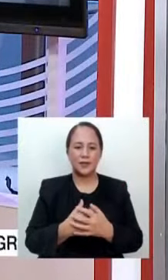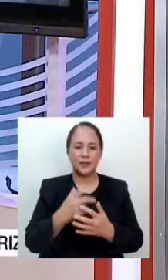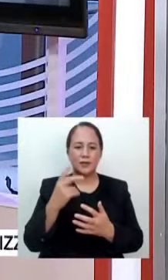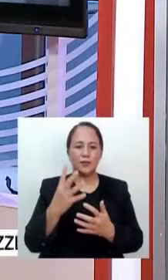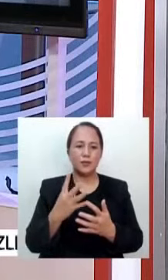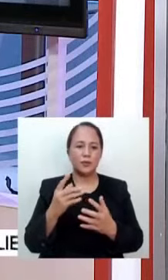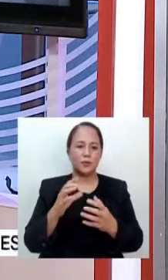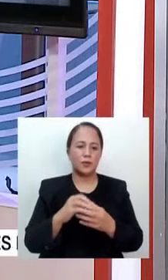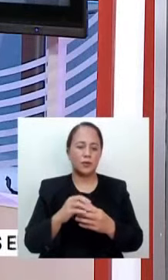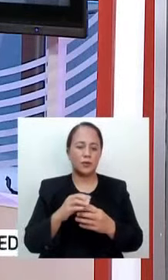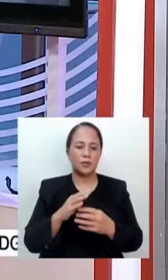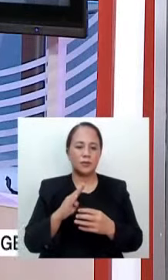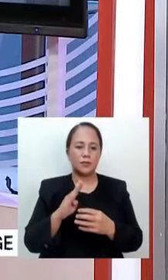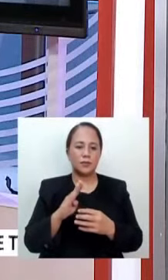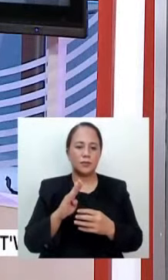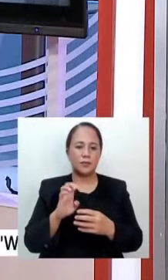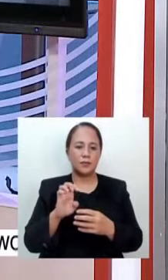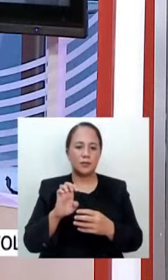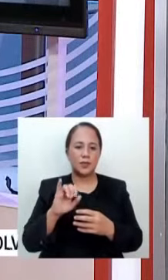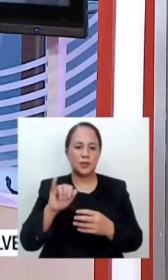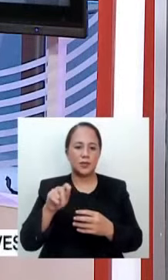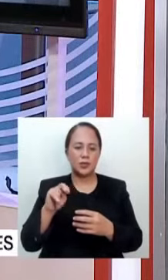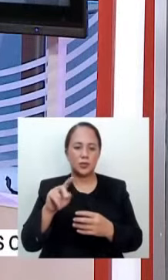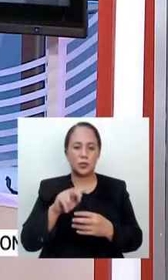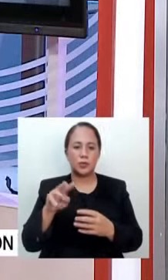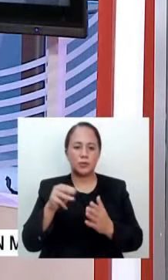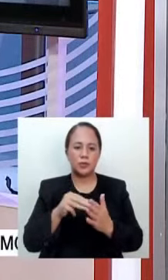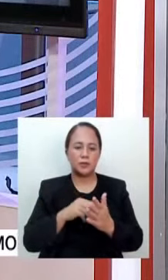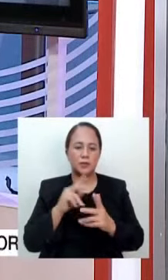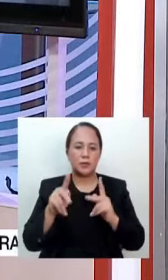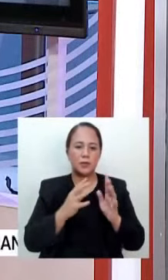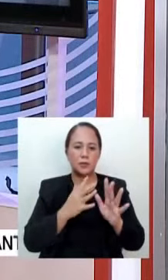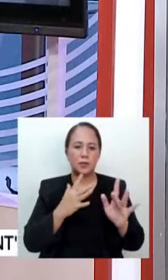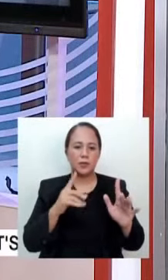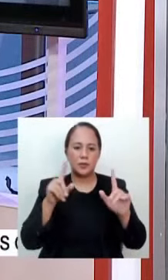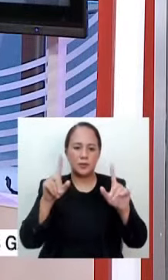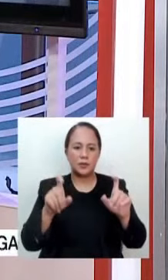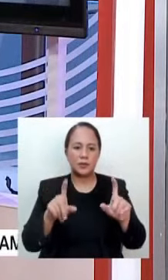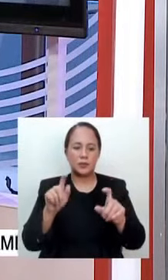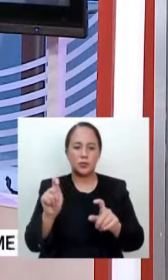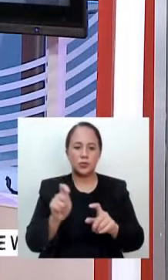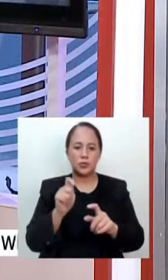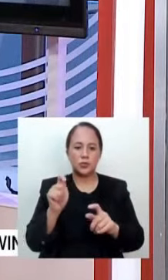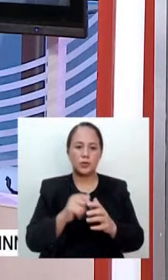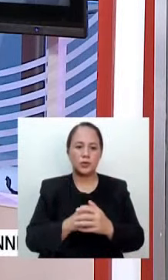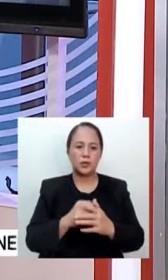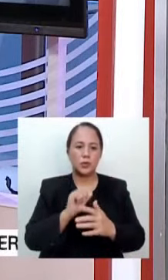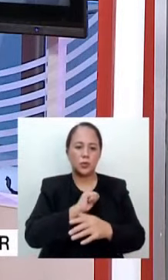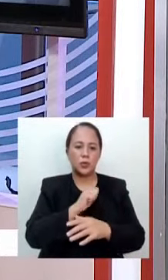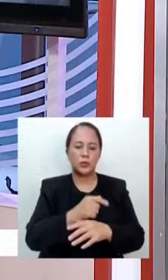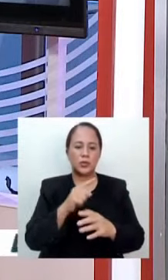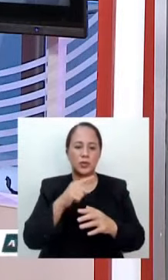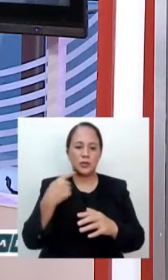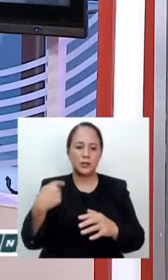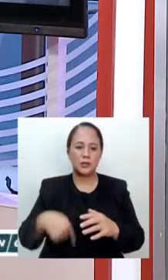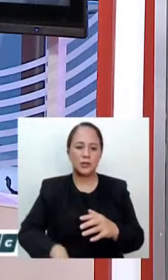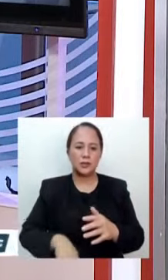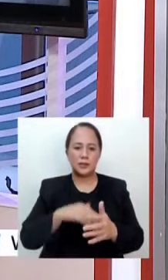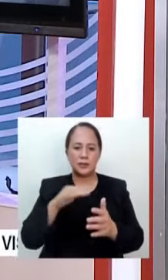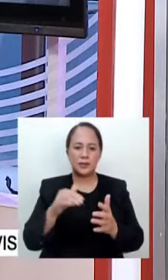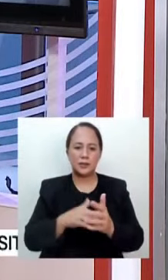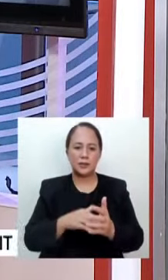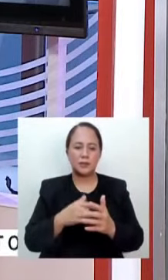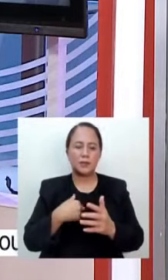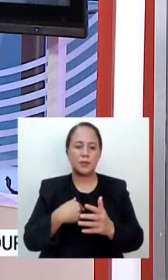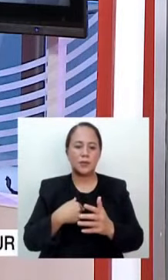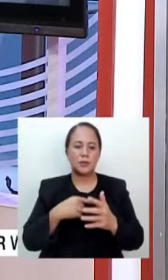Three-quarters of Beijing's 22 million people lined up for COVID-19 tests on Tuesday as authorities in the Chinese capital raced to stamp